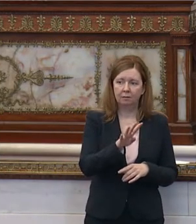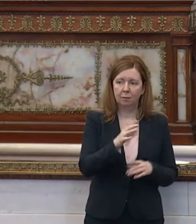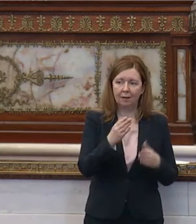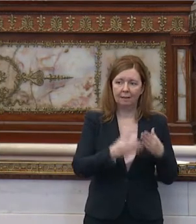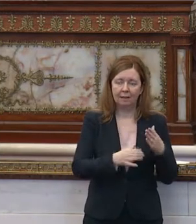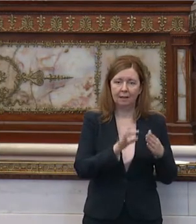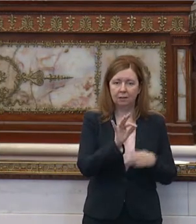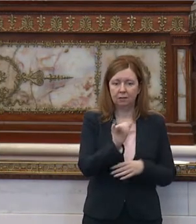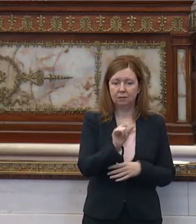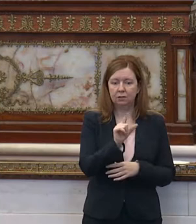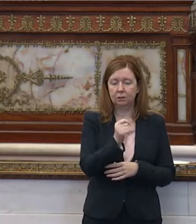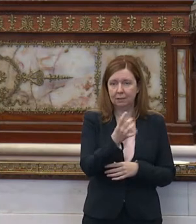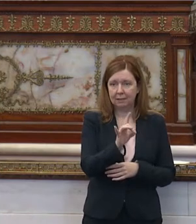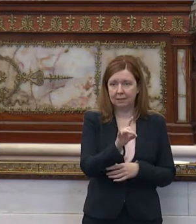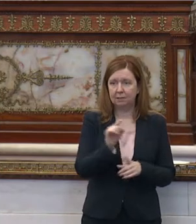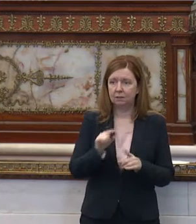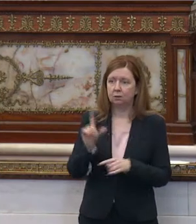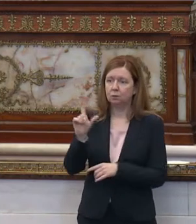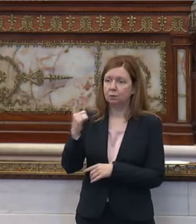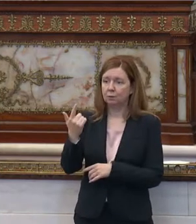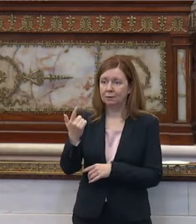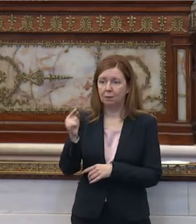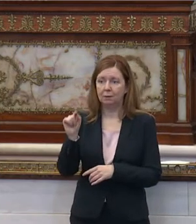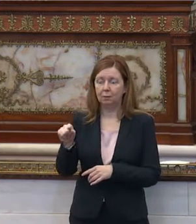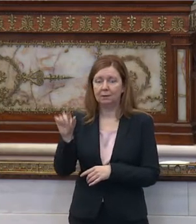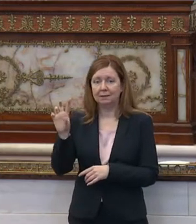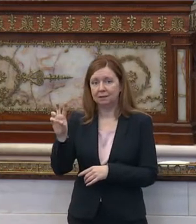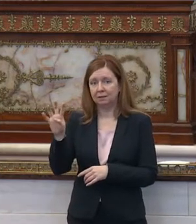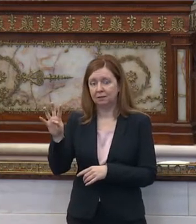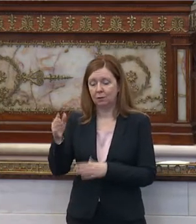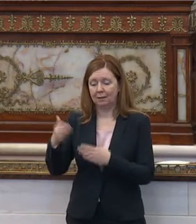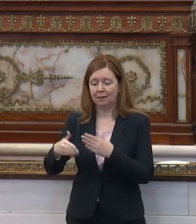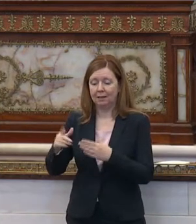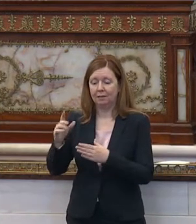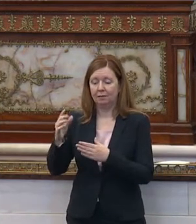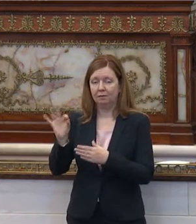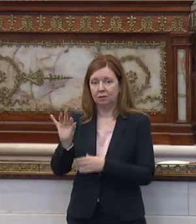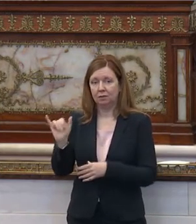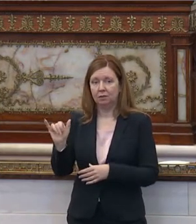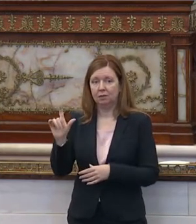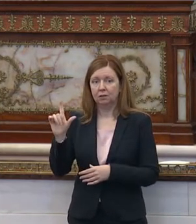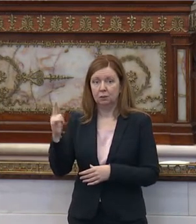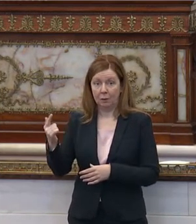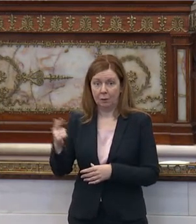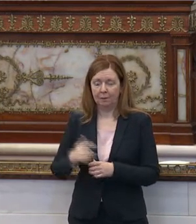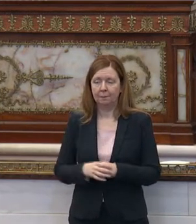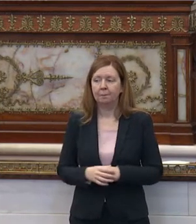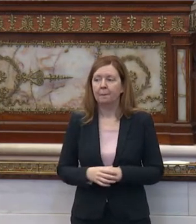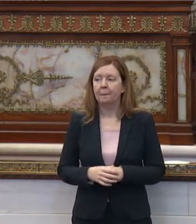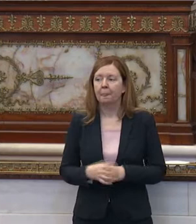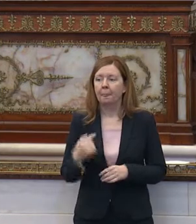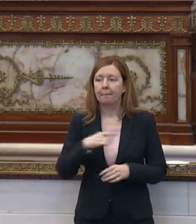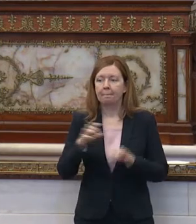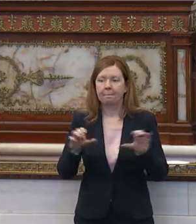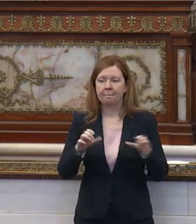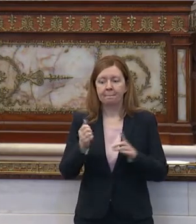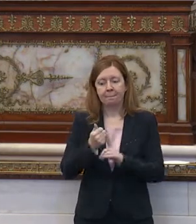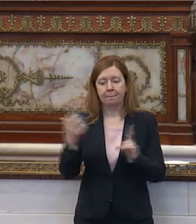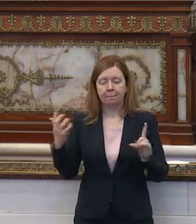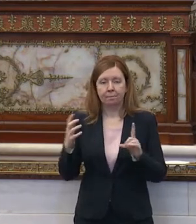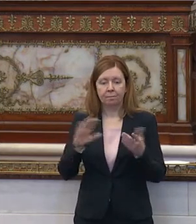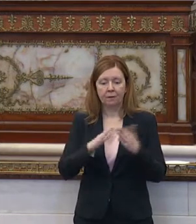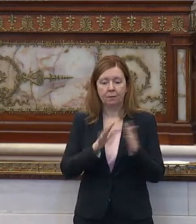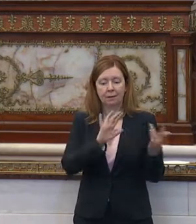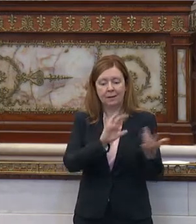fiscal year 2018 to 21.64 at the end of fiscal 2021. We did expanded